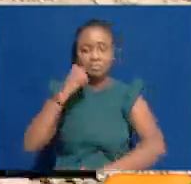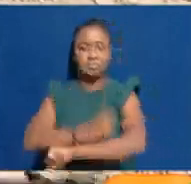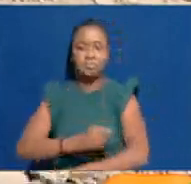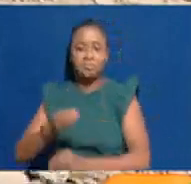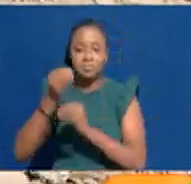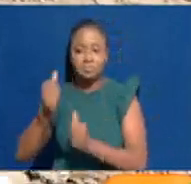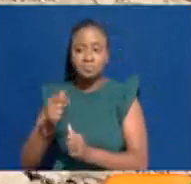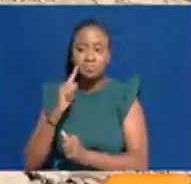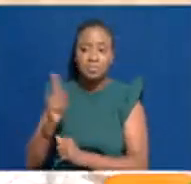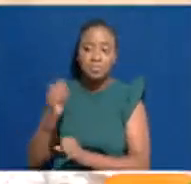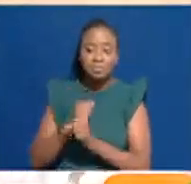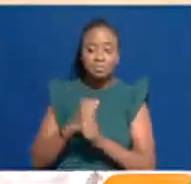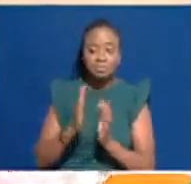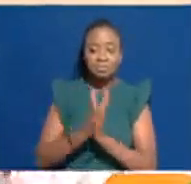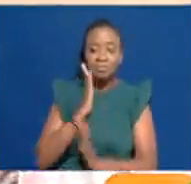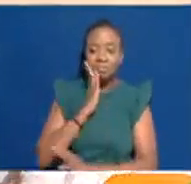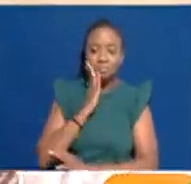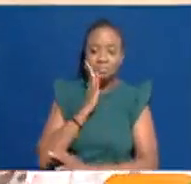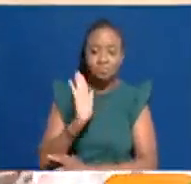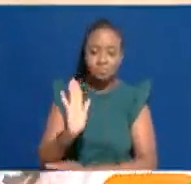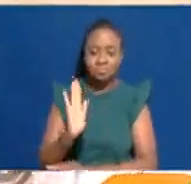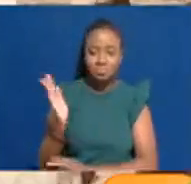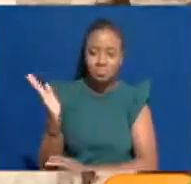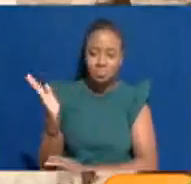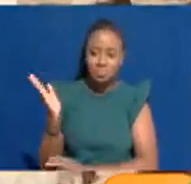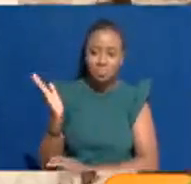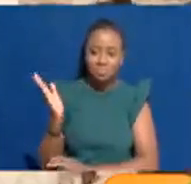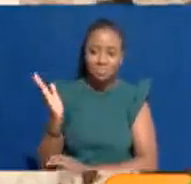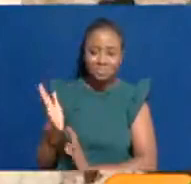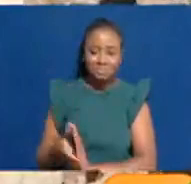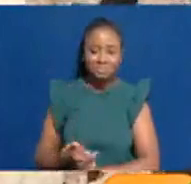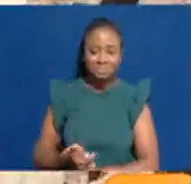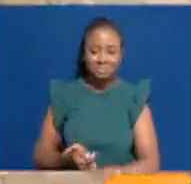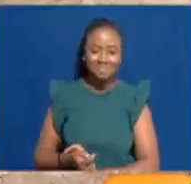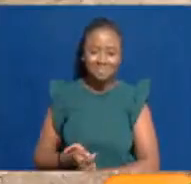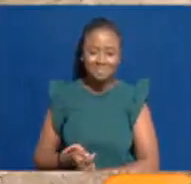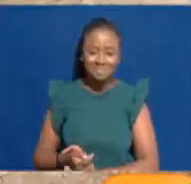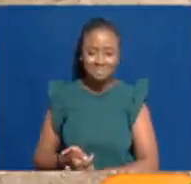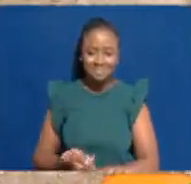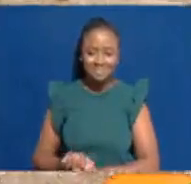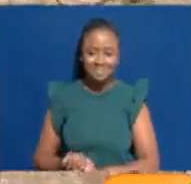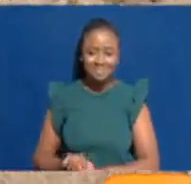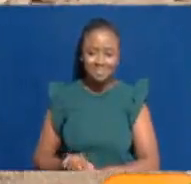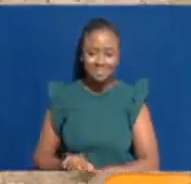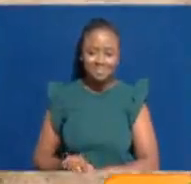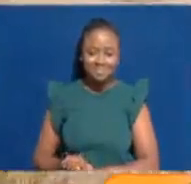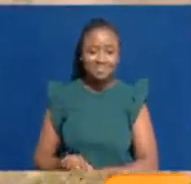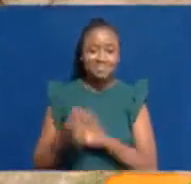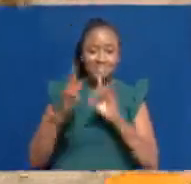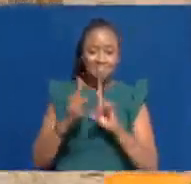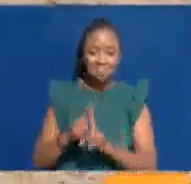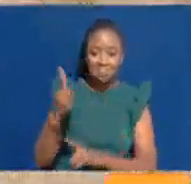she got into through her mother, who also works as a quarry worker despite the trade being a male-dominated field. Soon